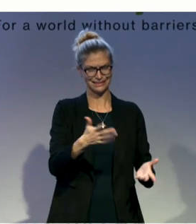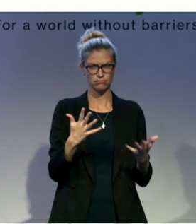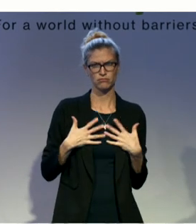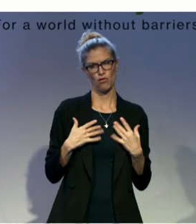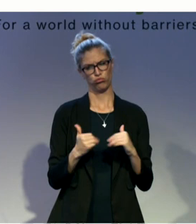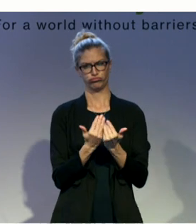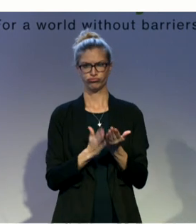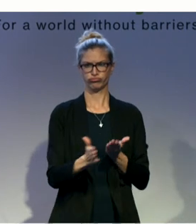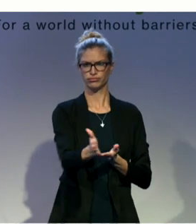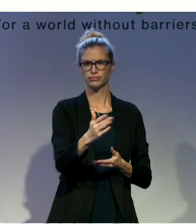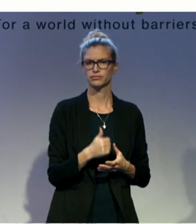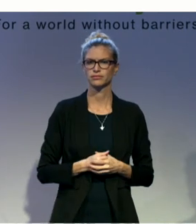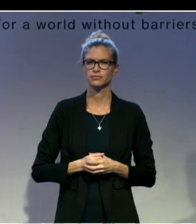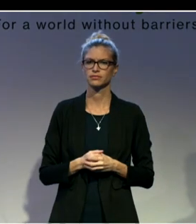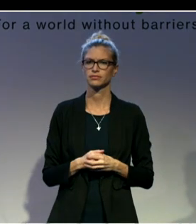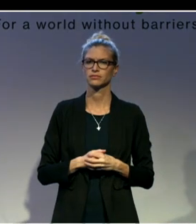Do you have one more minute?